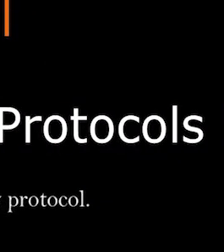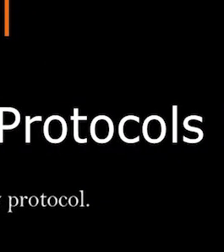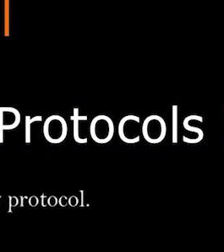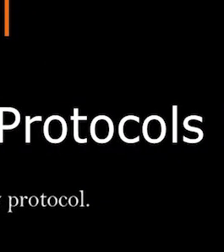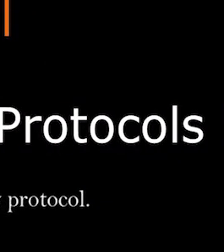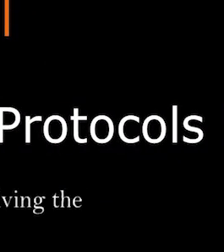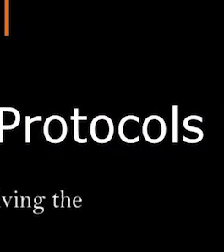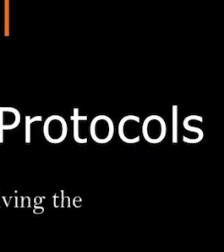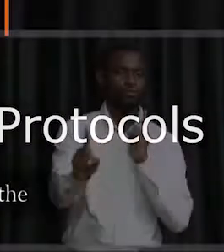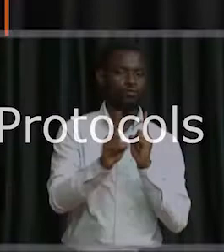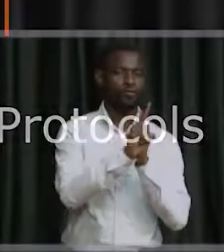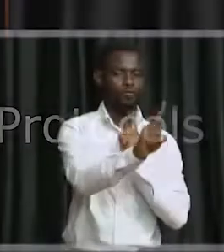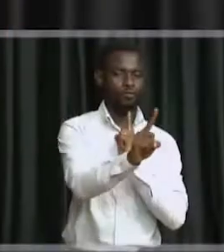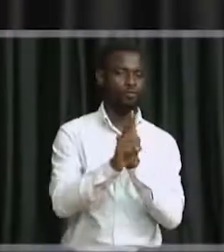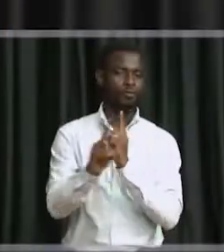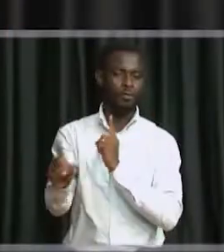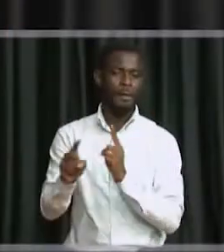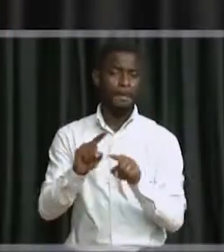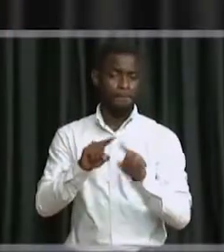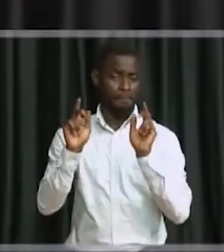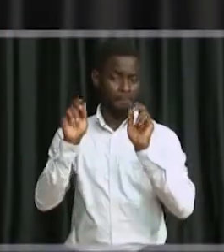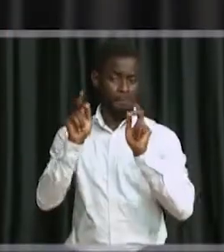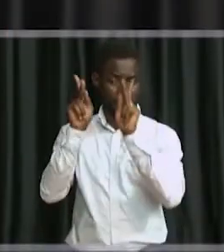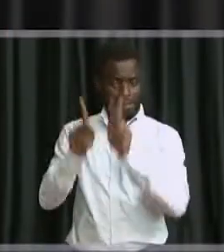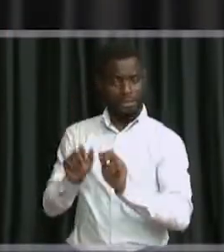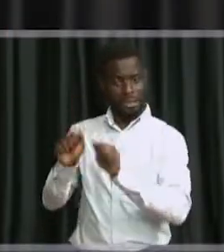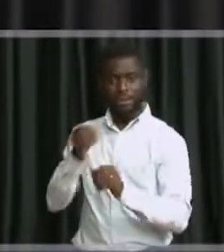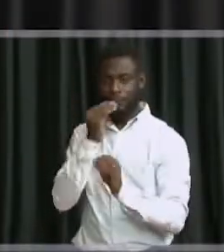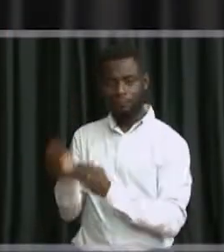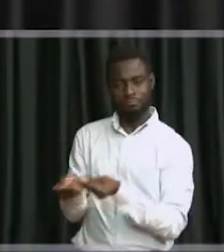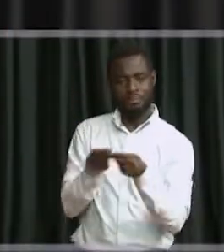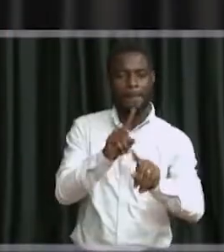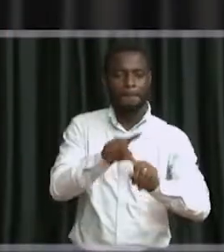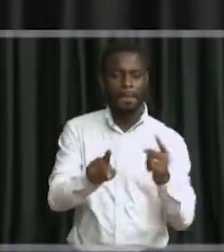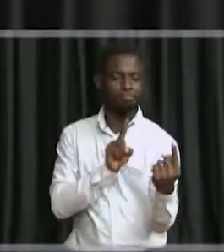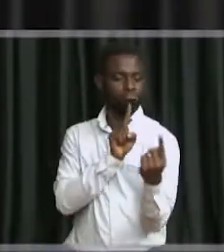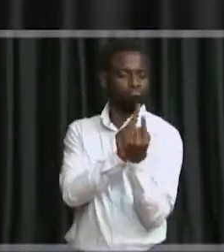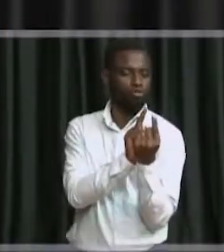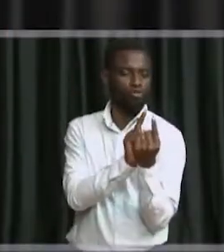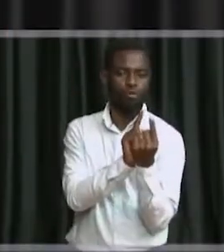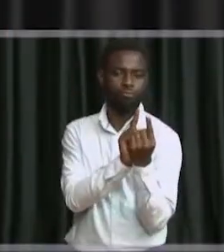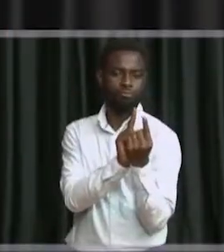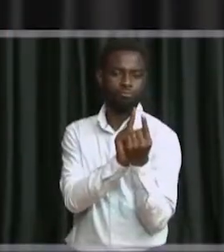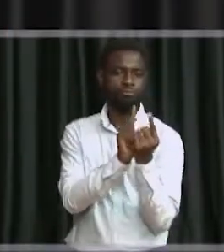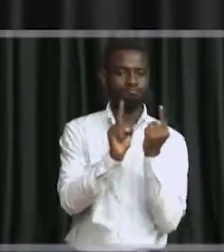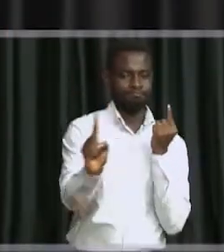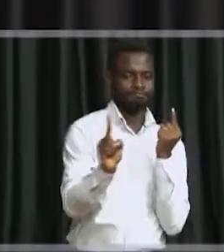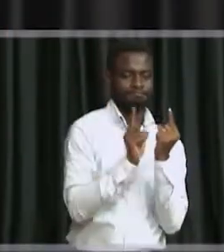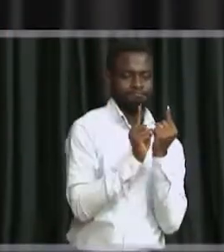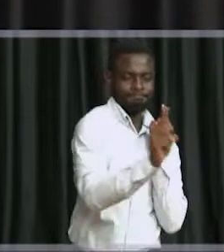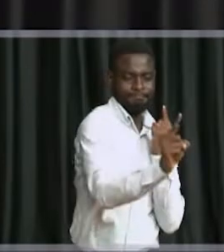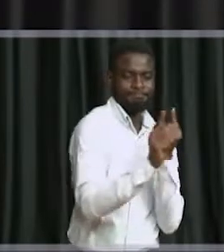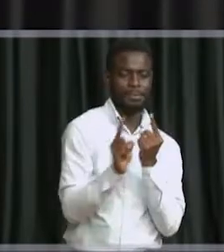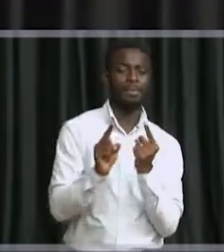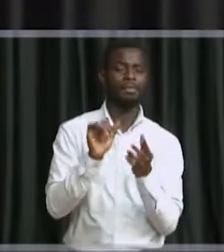oche ediyaneno inti nipo nbe tima che ediyaneno o behe se o be chine wun kakra ase se ediyaneno onyaha obya adin tine